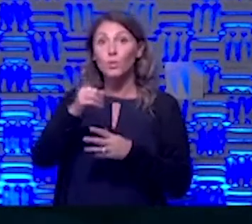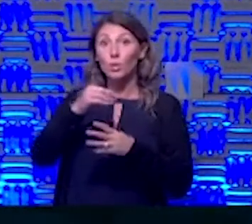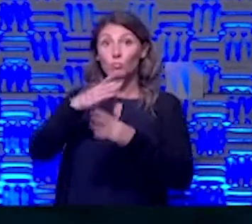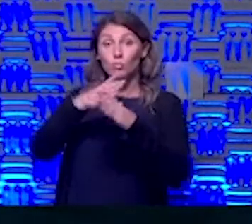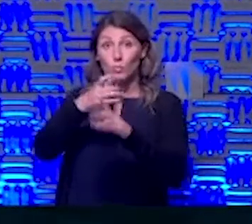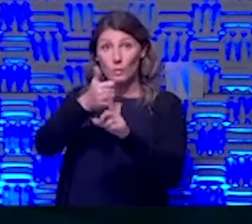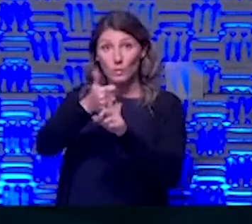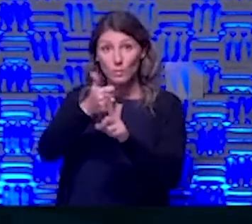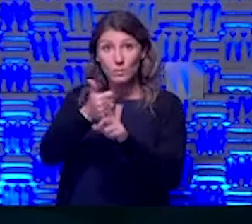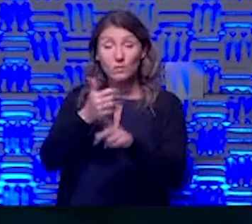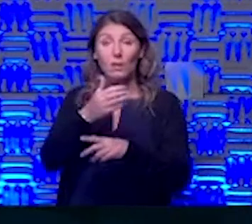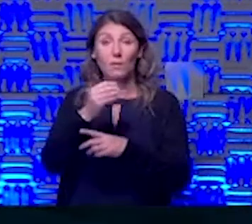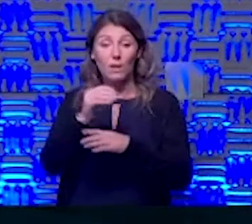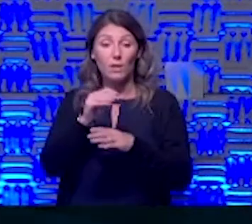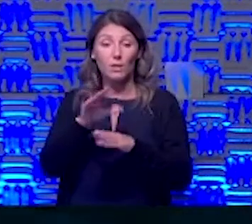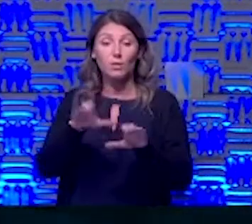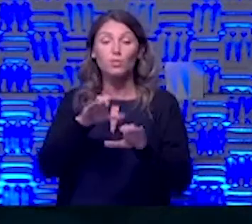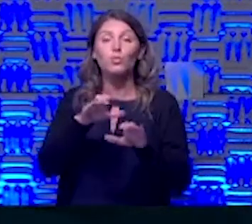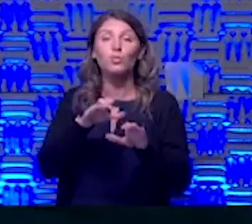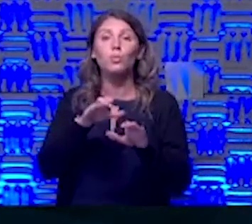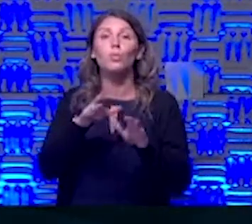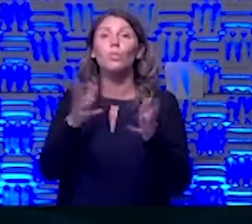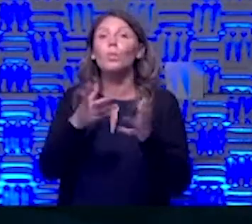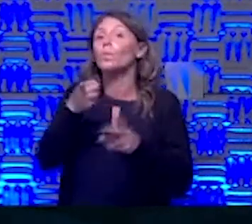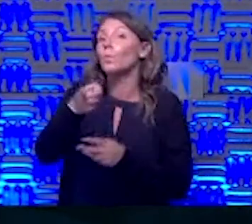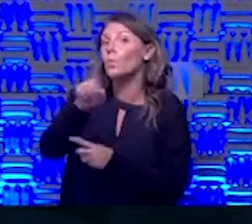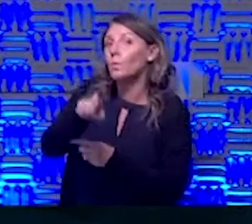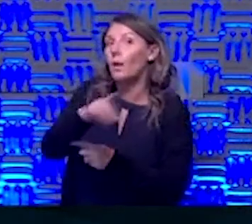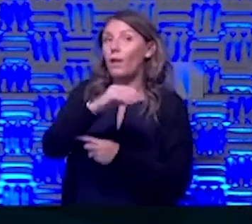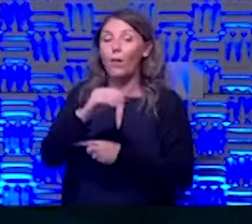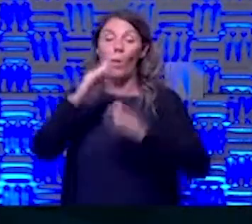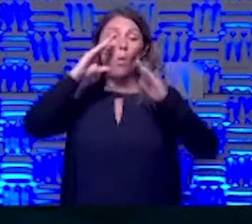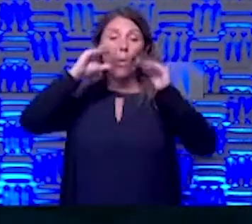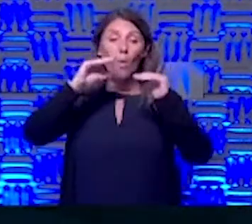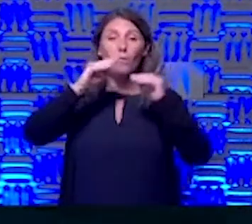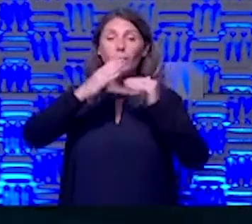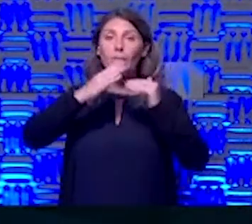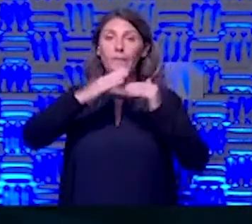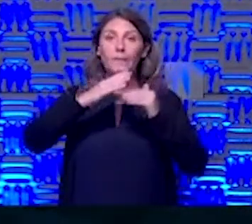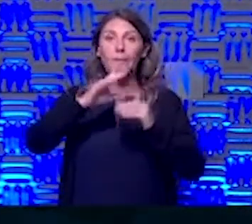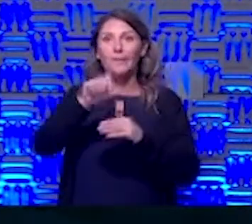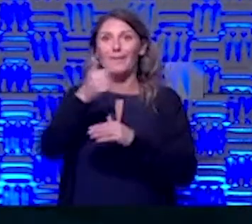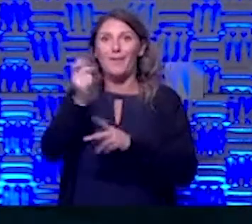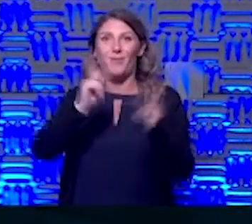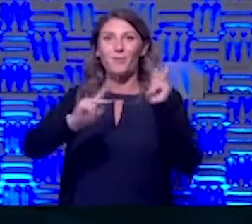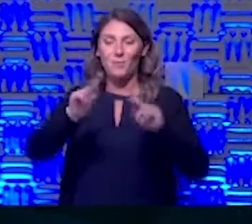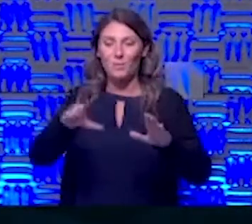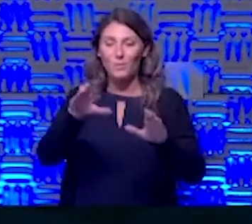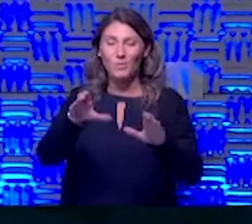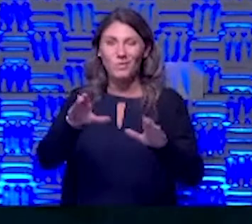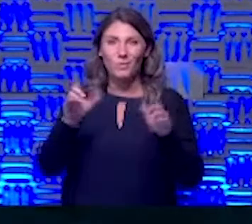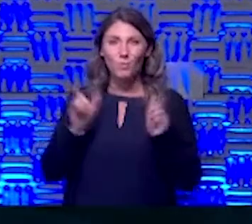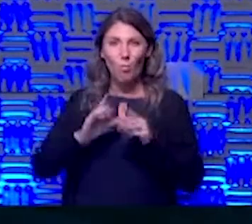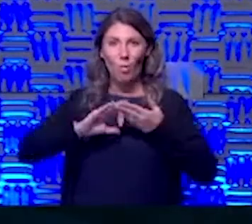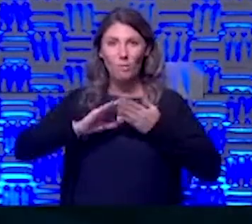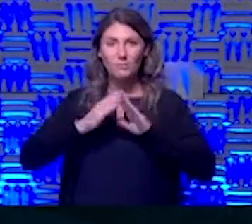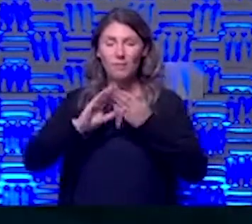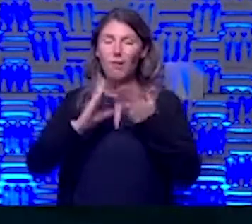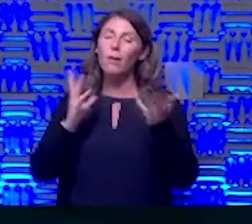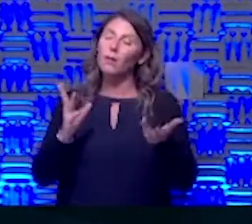yourself and doing what you need to do, and hopefully with the rest of the people doing in their small town, I'm not sure that it